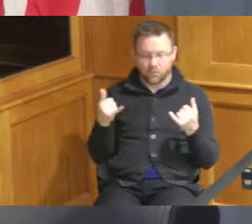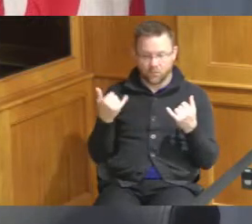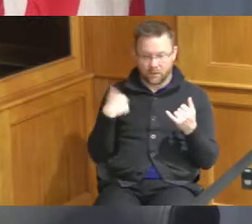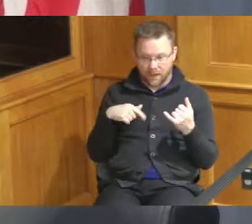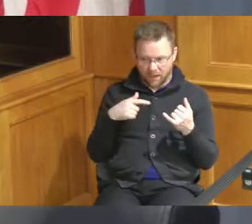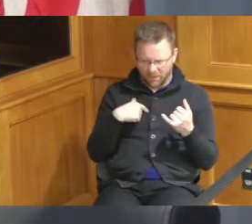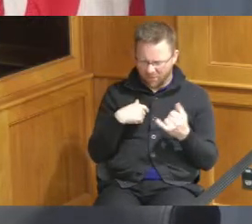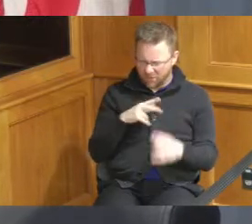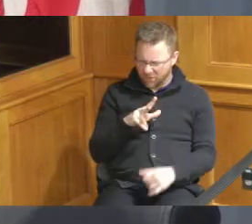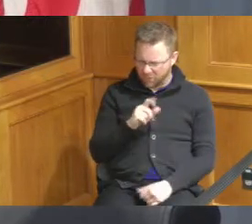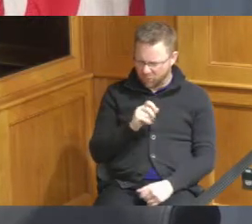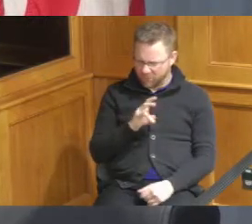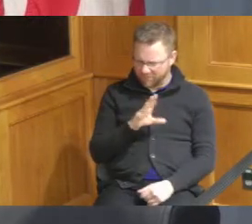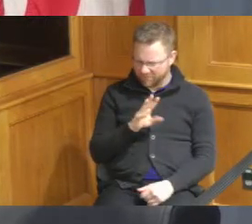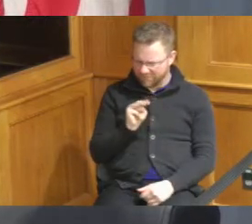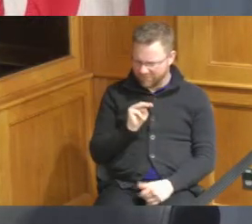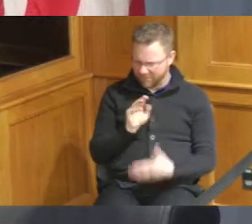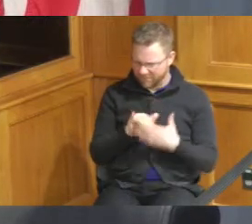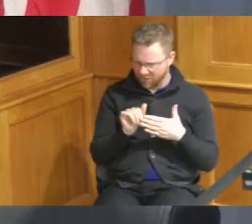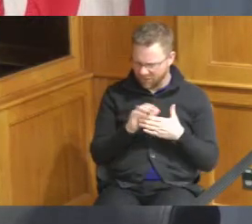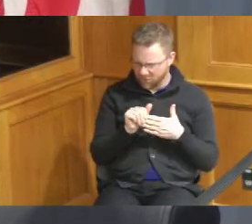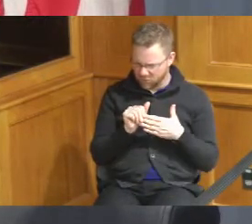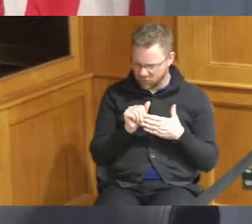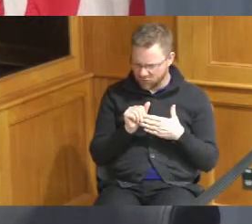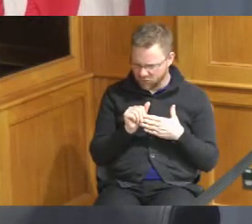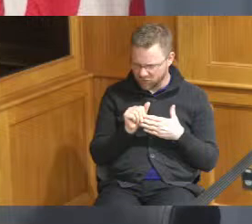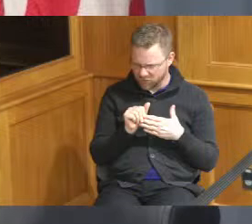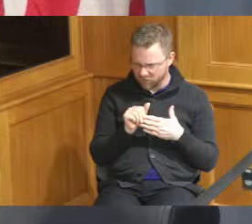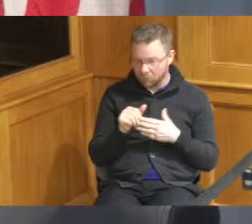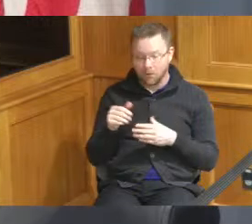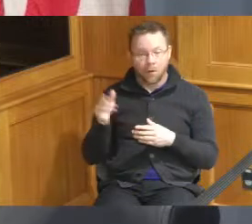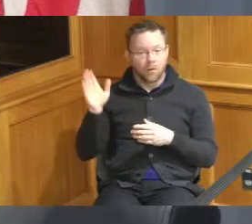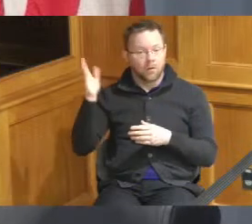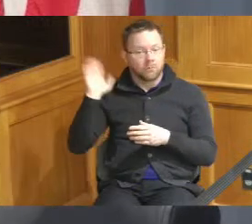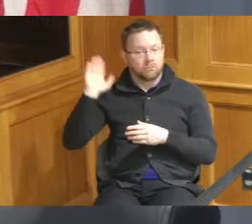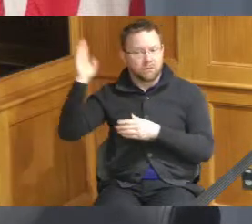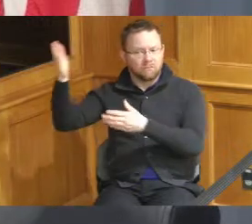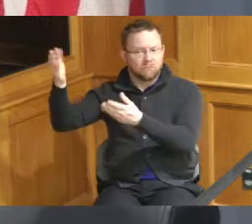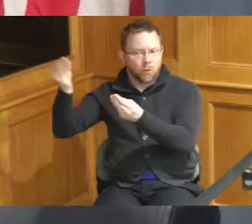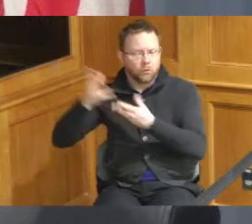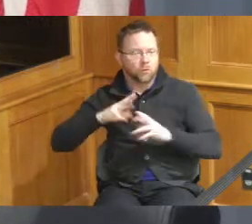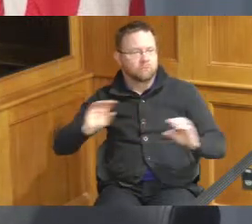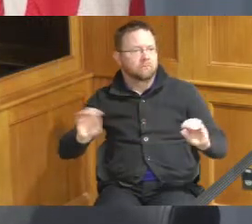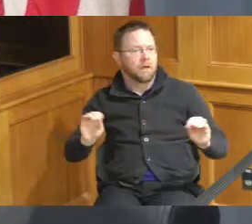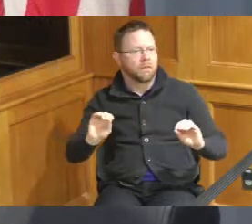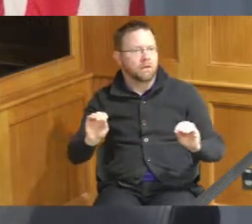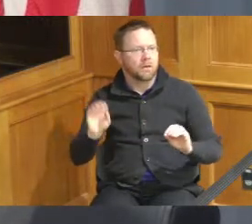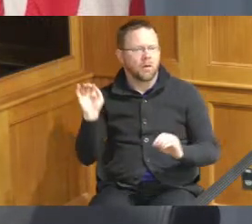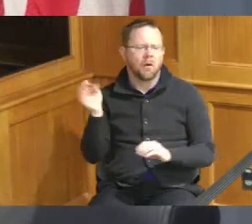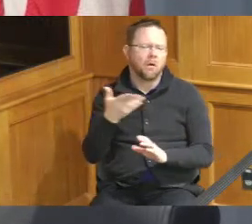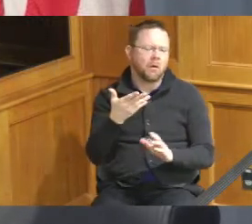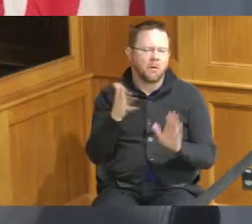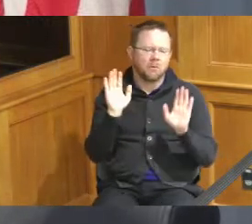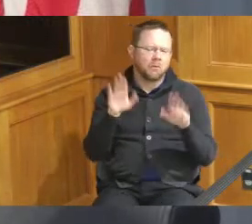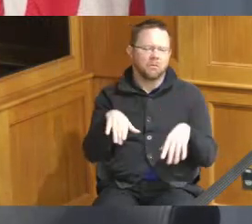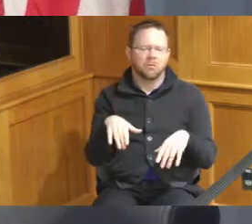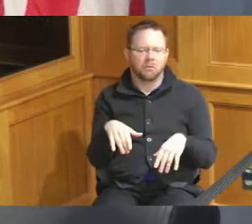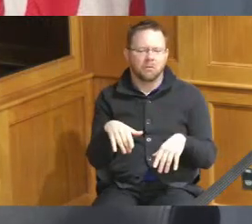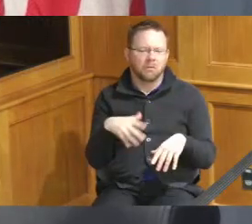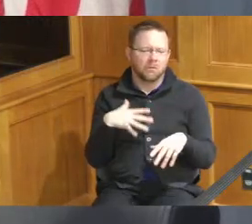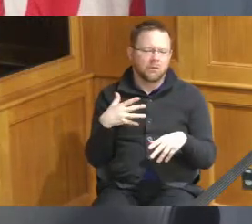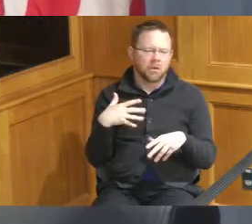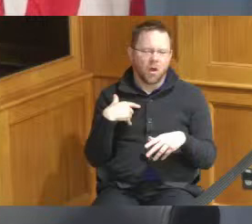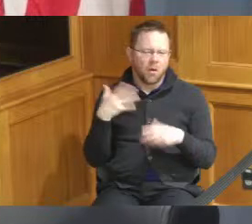talking $3.75 million, and we were told originally it wasn't going to be anything. They said, "Oh, we just doing it for helping